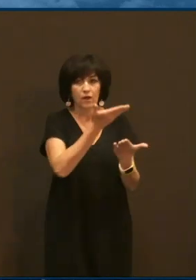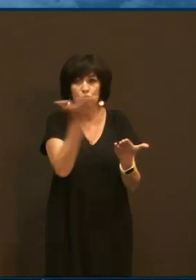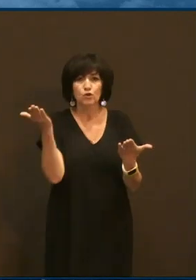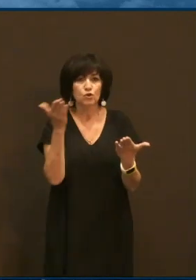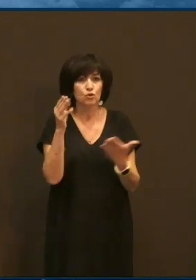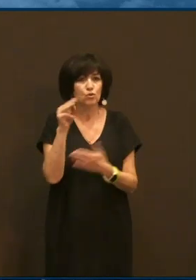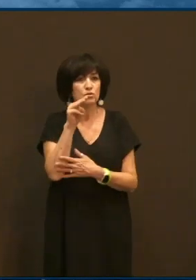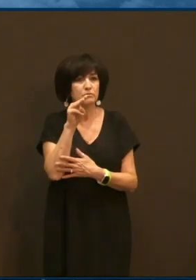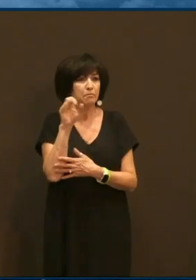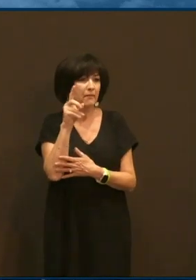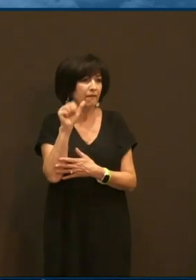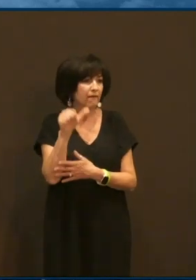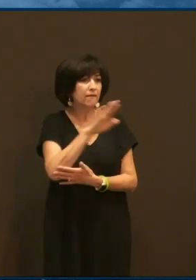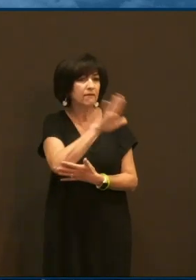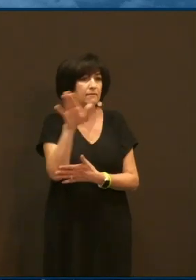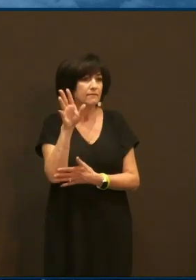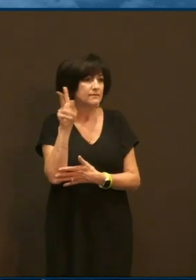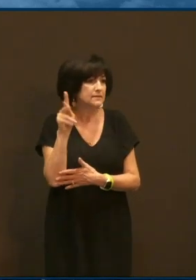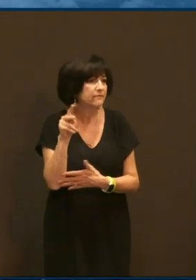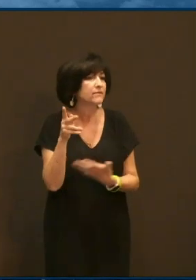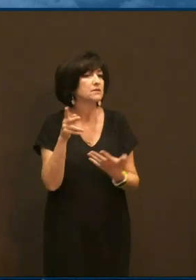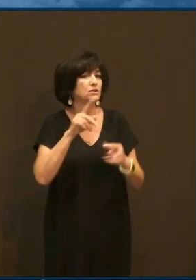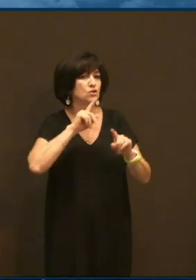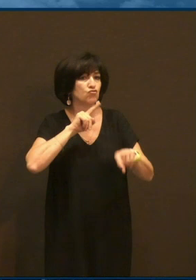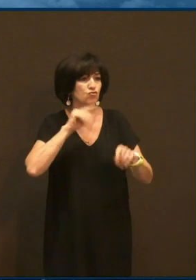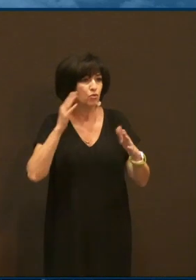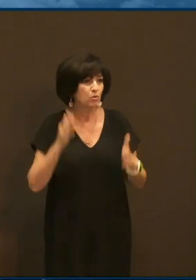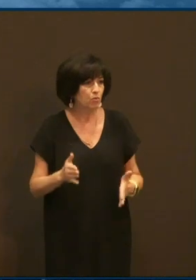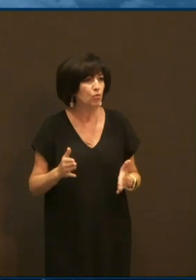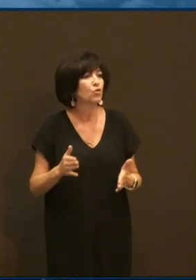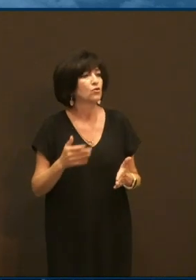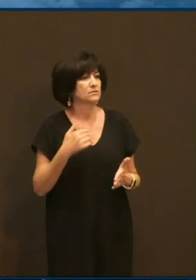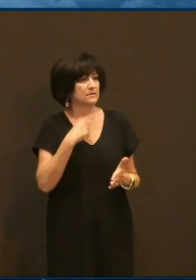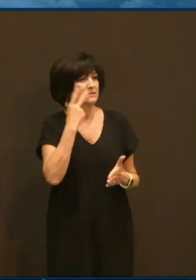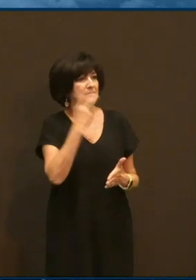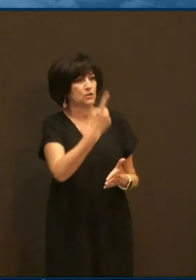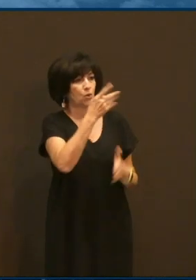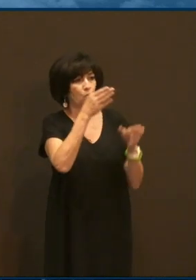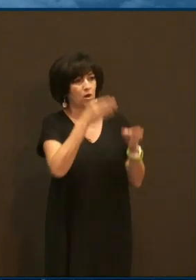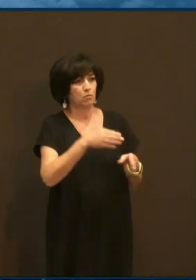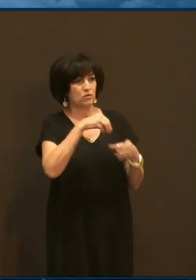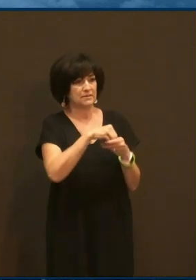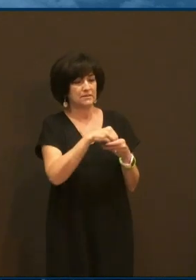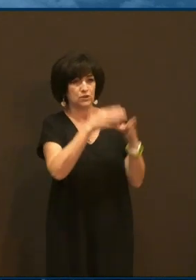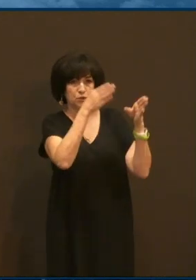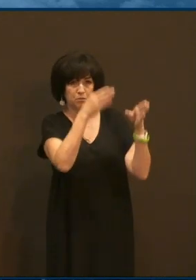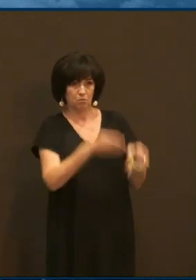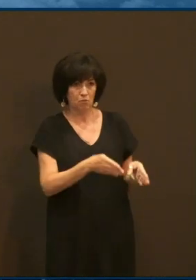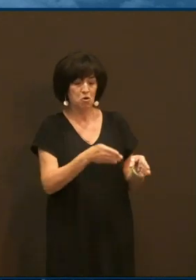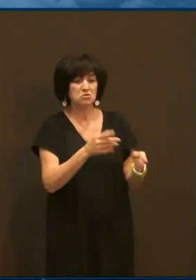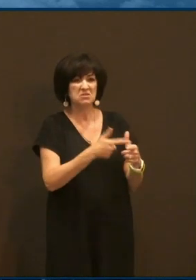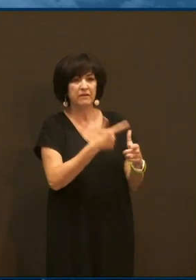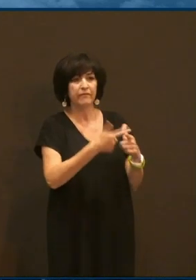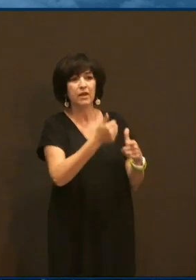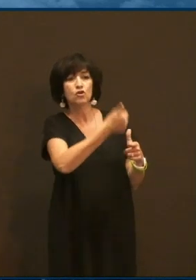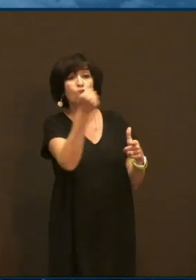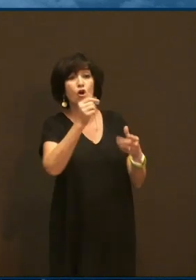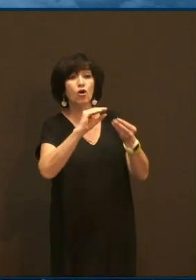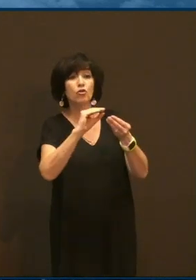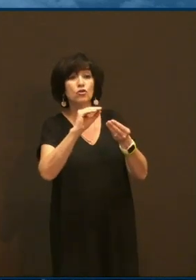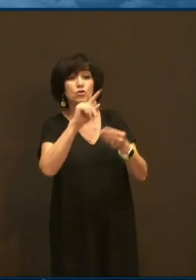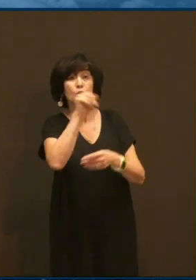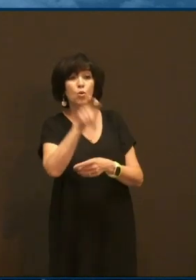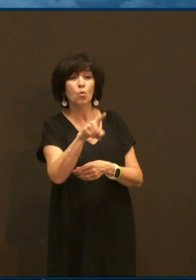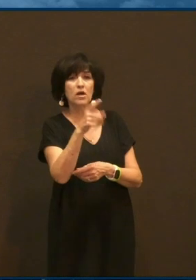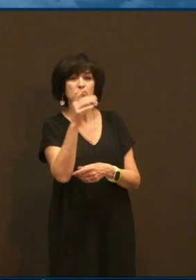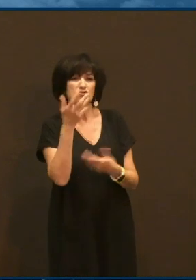your presence. I think we have one member that's here in person, then we have a number of questions that have been submitted